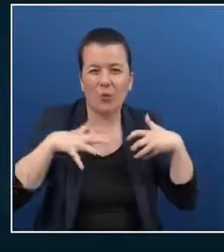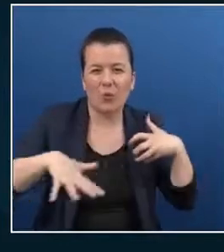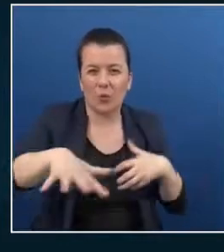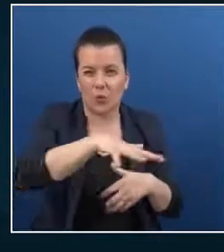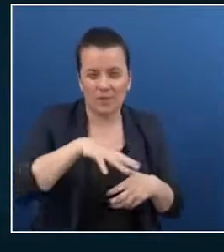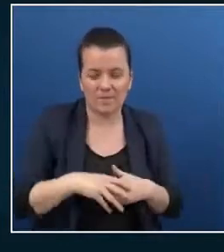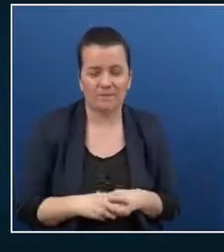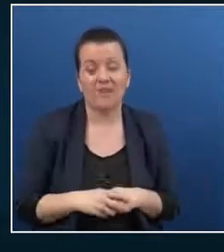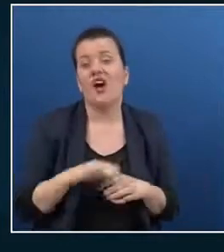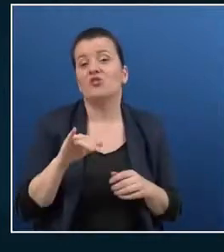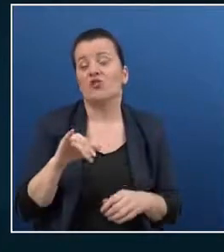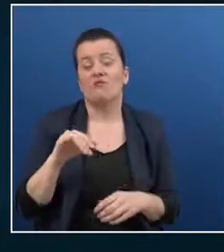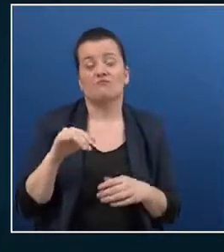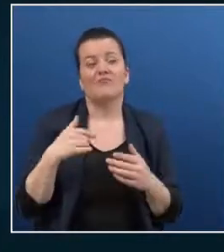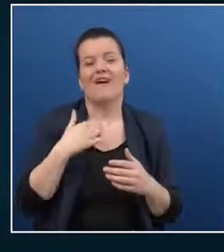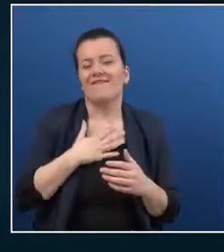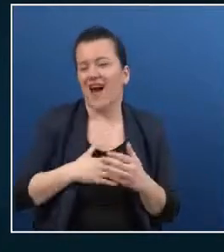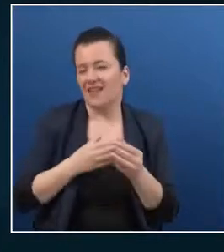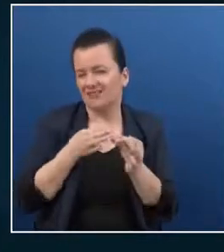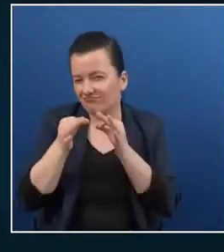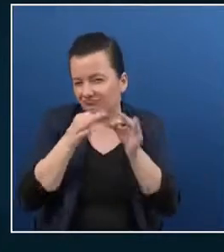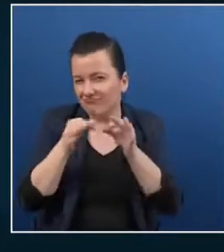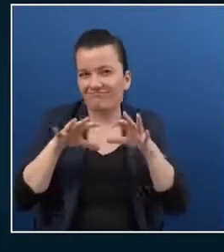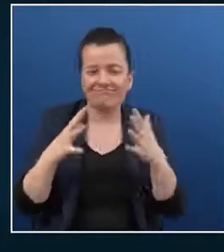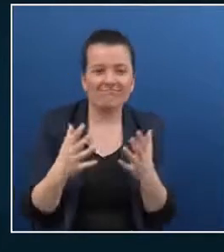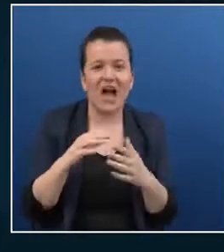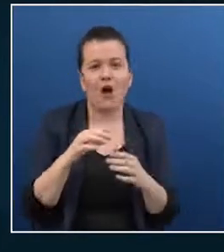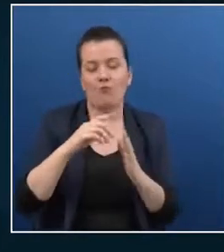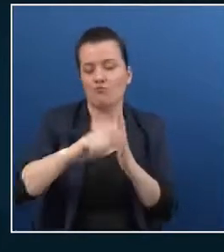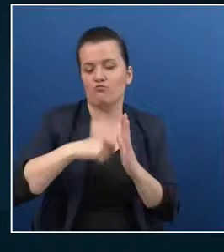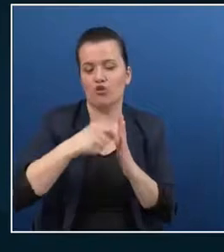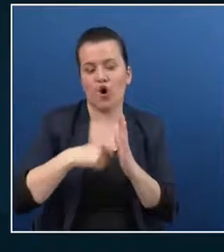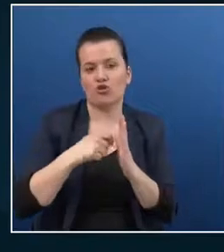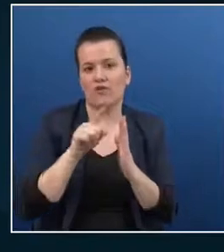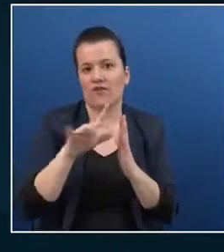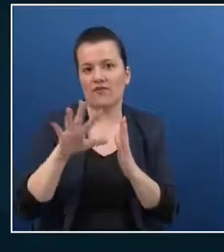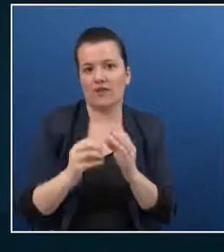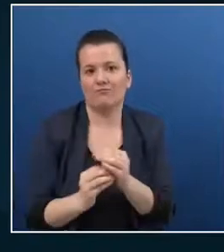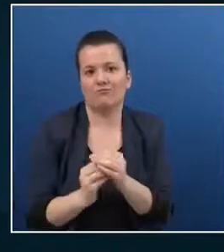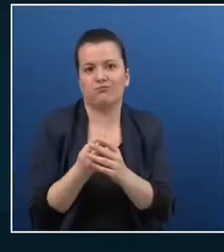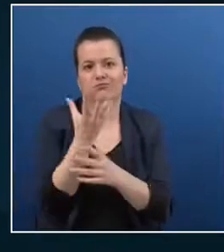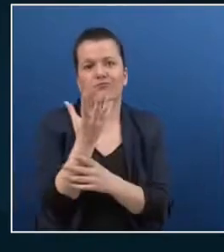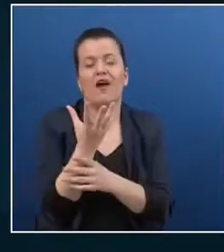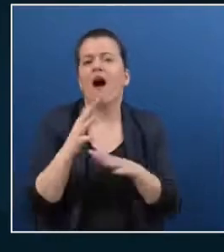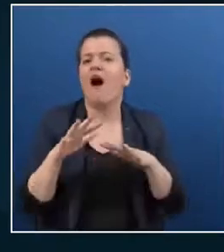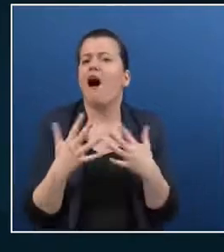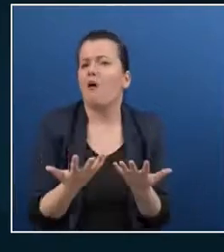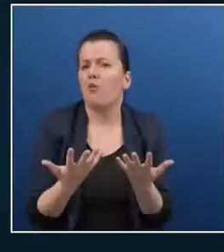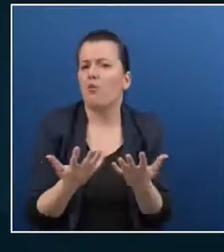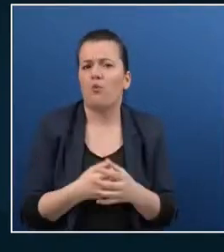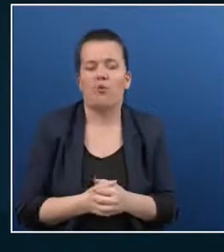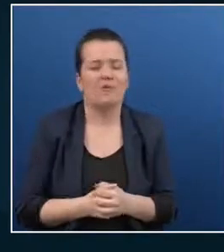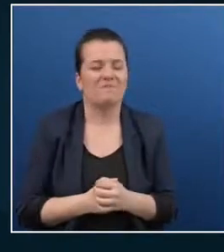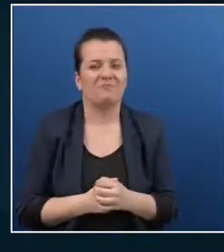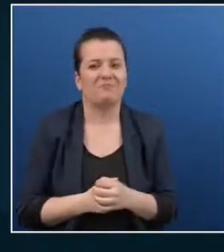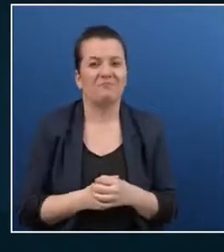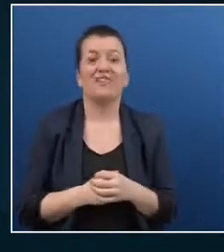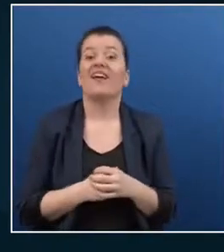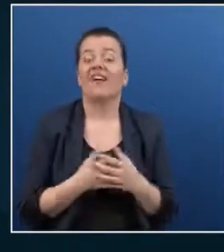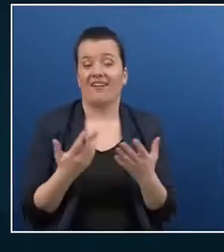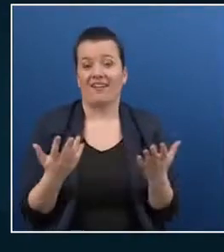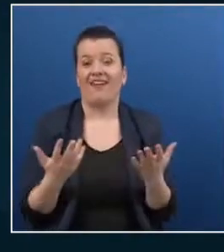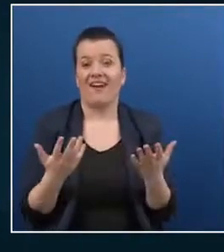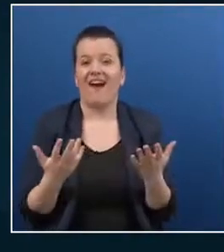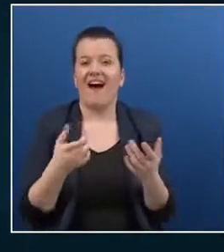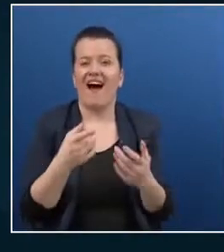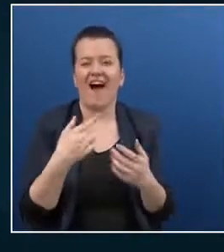of how Project 15 came to be. And I hinted at it in the opening that I was going to